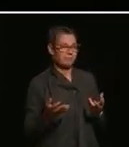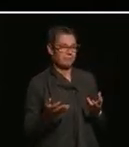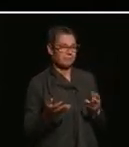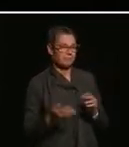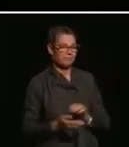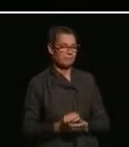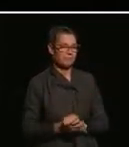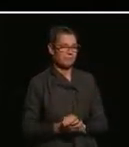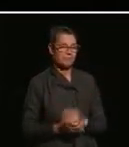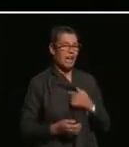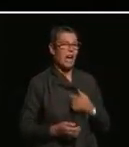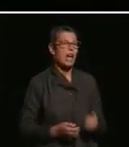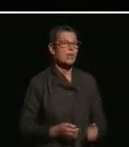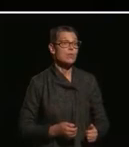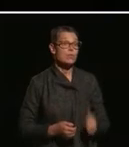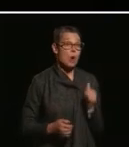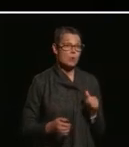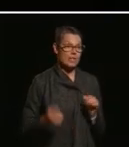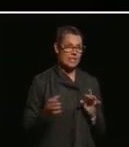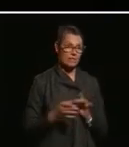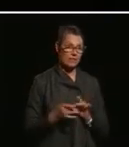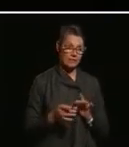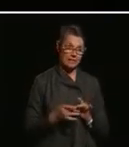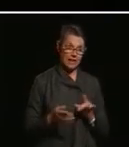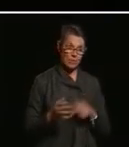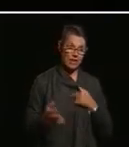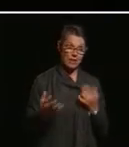I'm not even going to say what I would do to them.